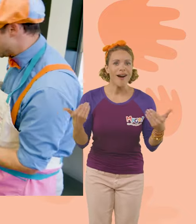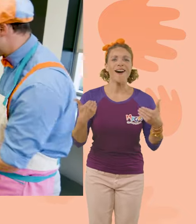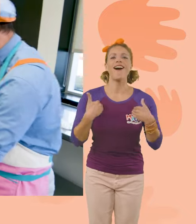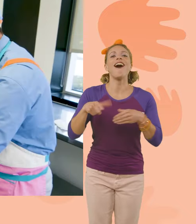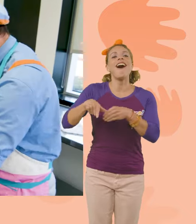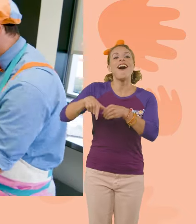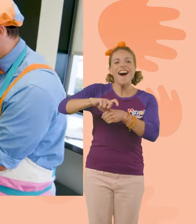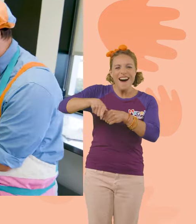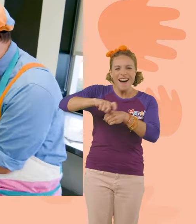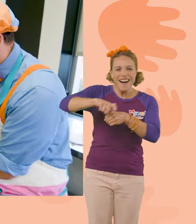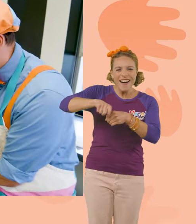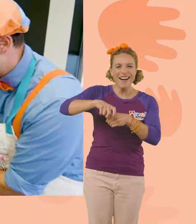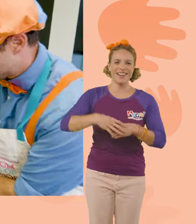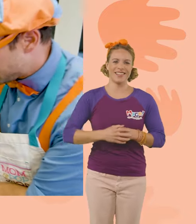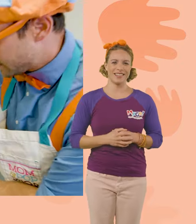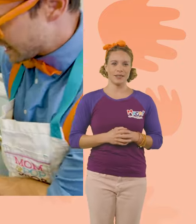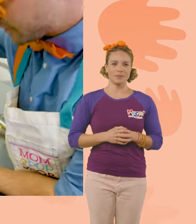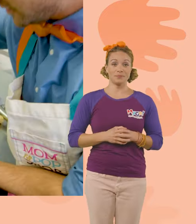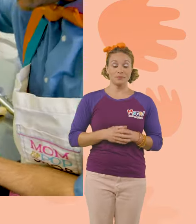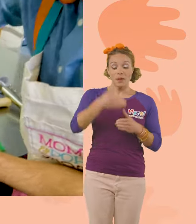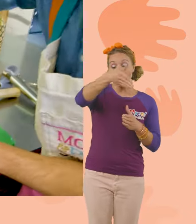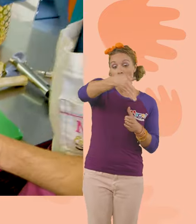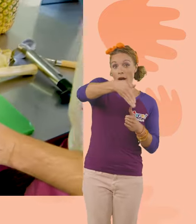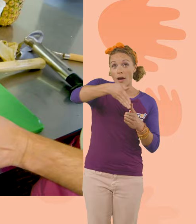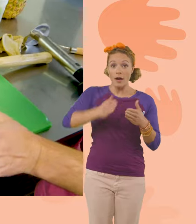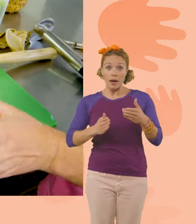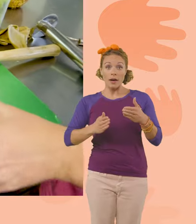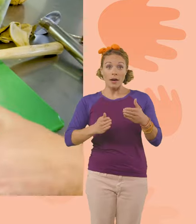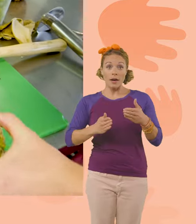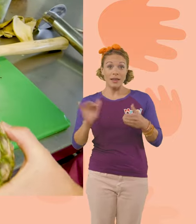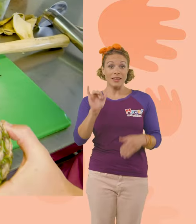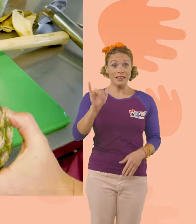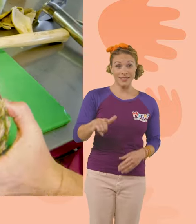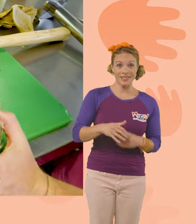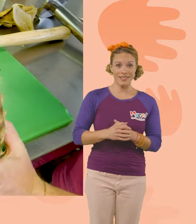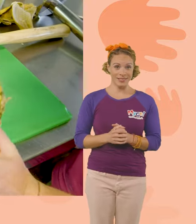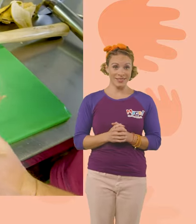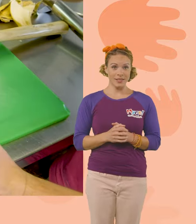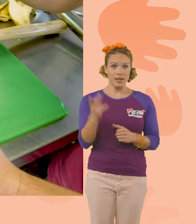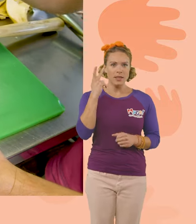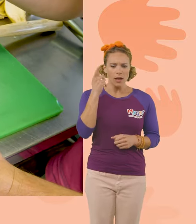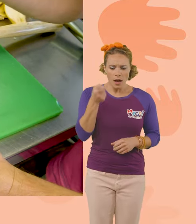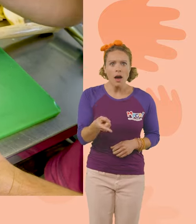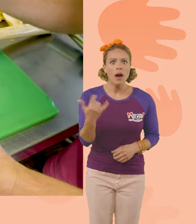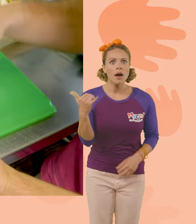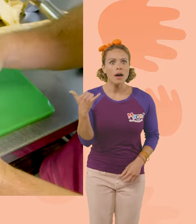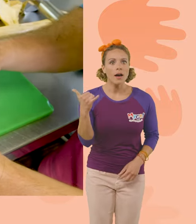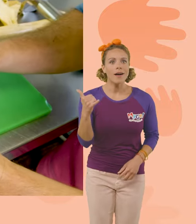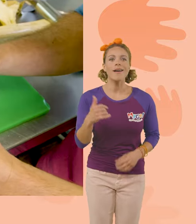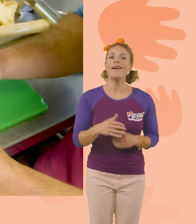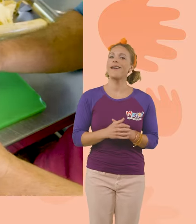a pineapple. We cut the pineapple just like that. And see that